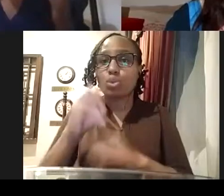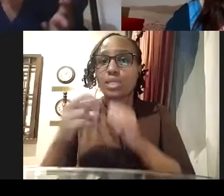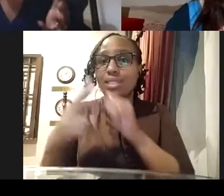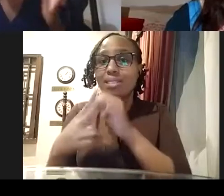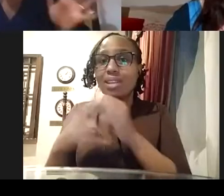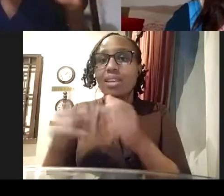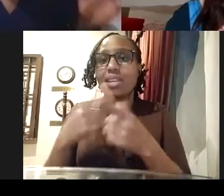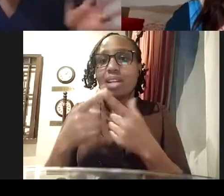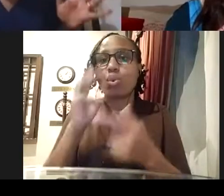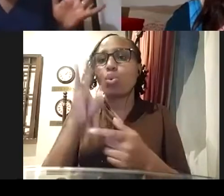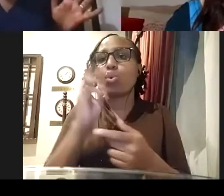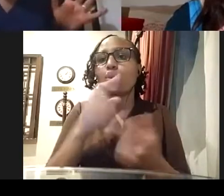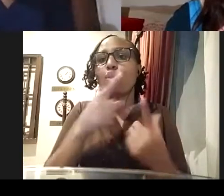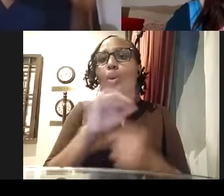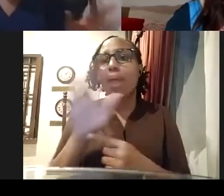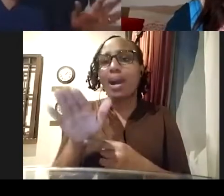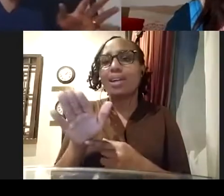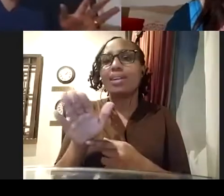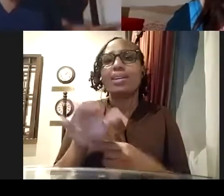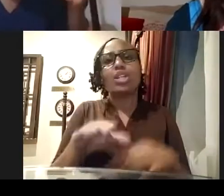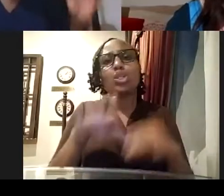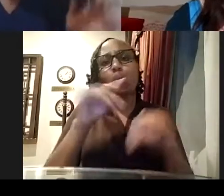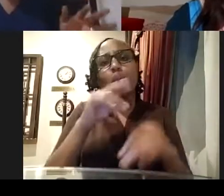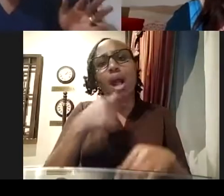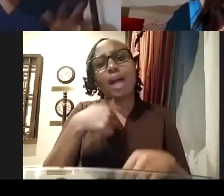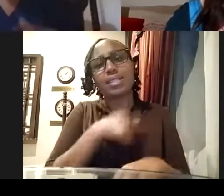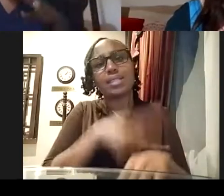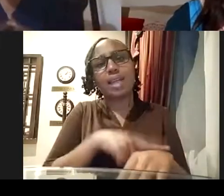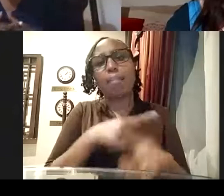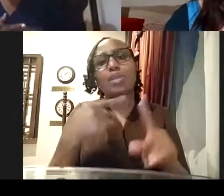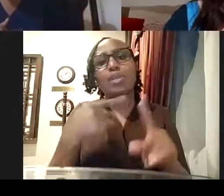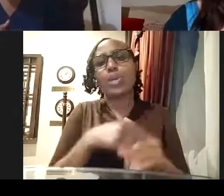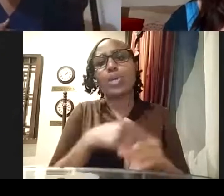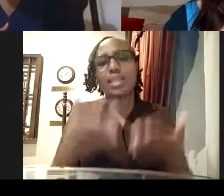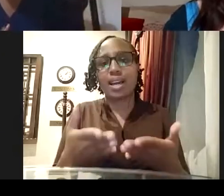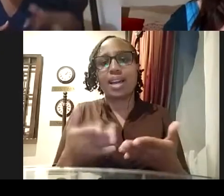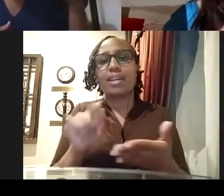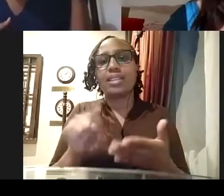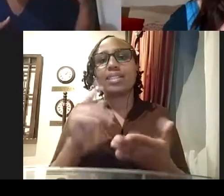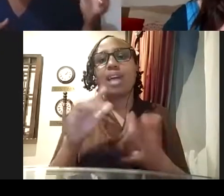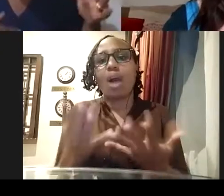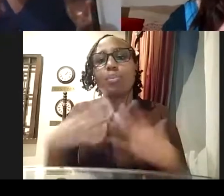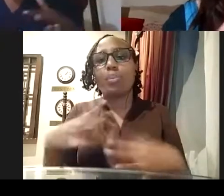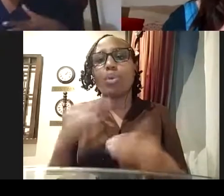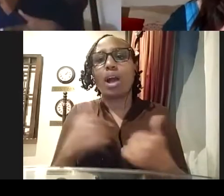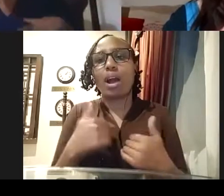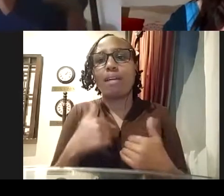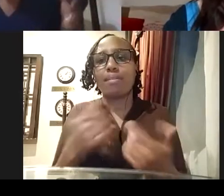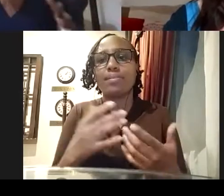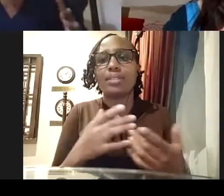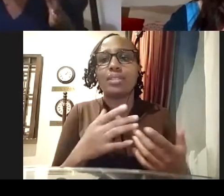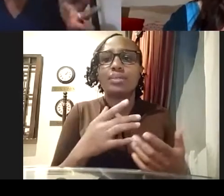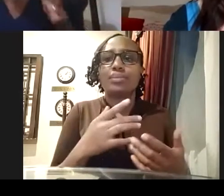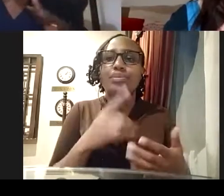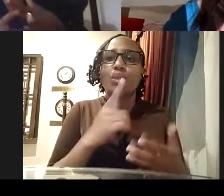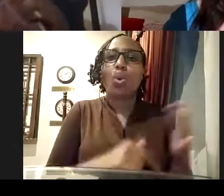like, okay, so it took us a while, but we're here, and this is what happened, and this is how people have been able to heal, and this is what art has done